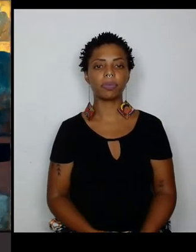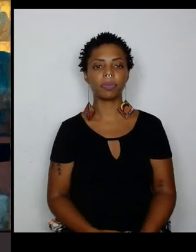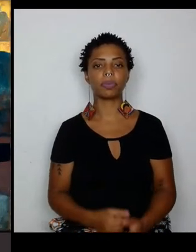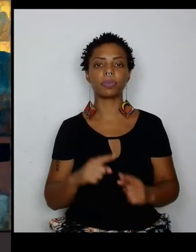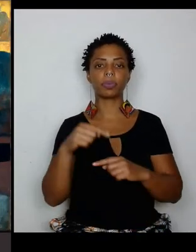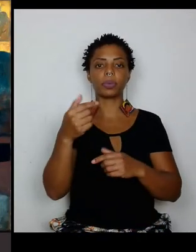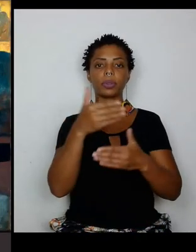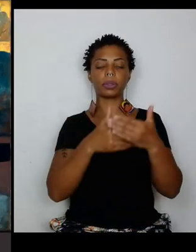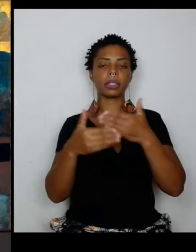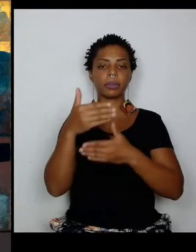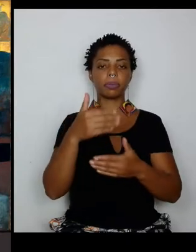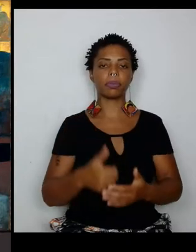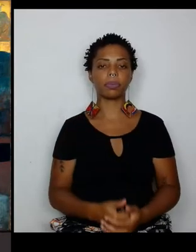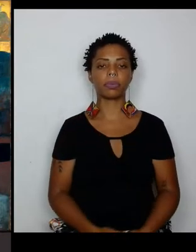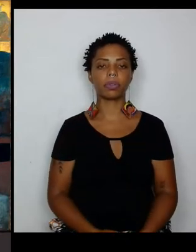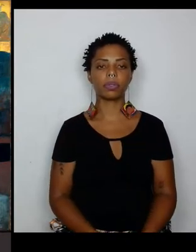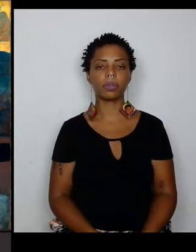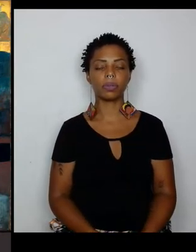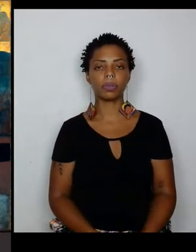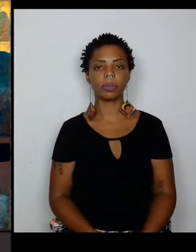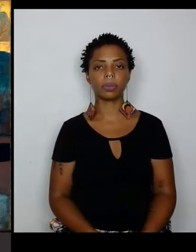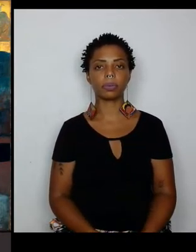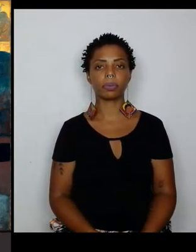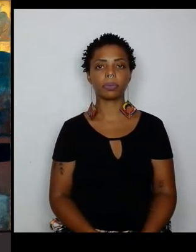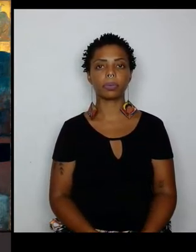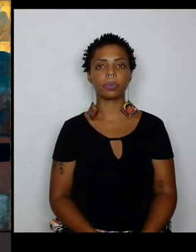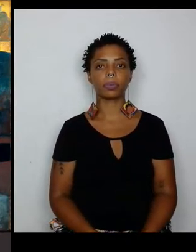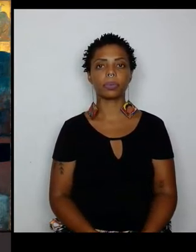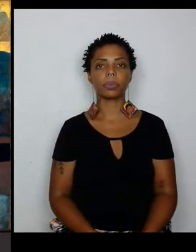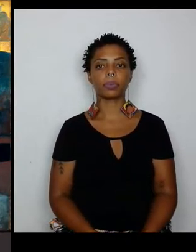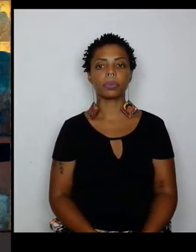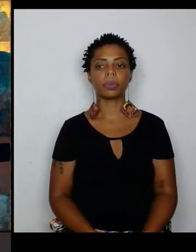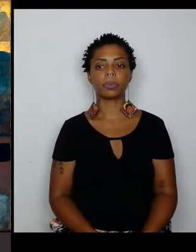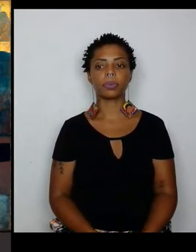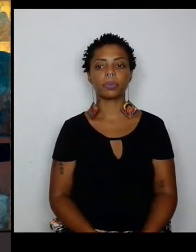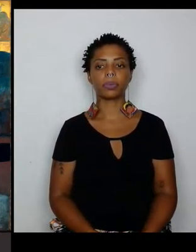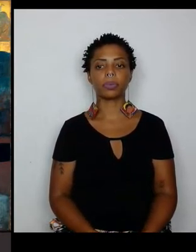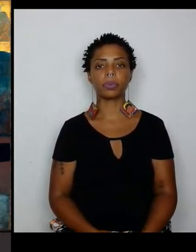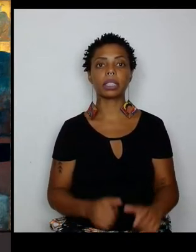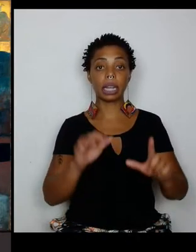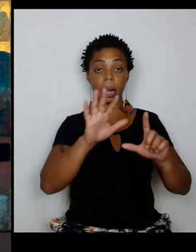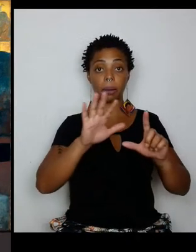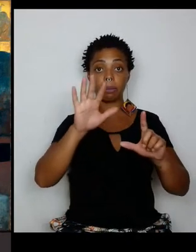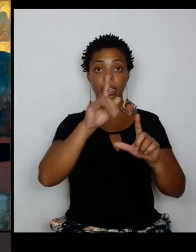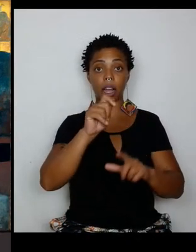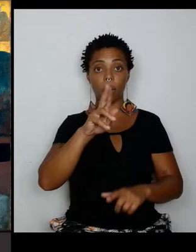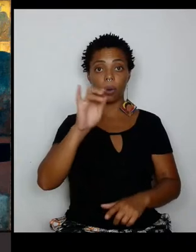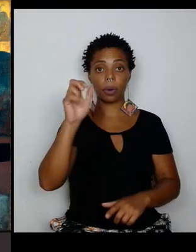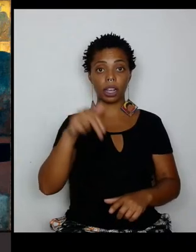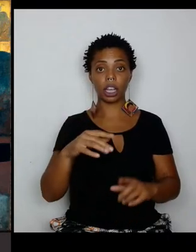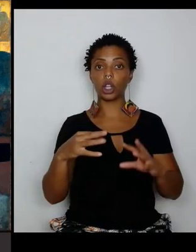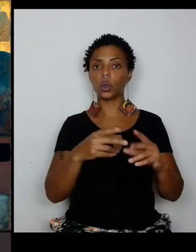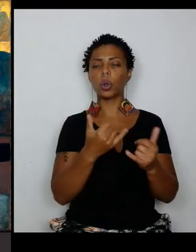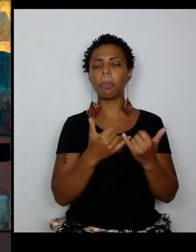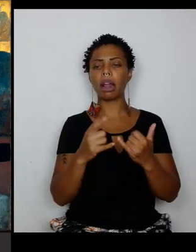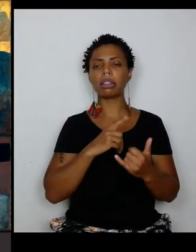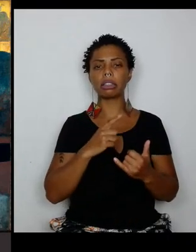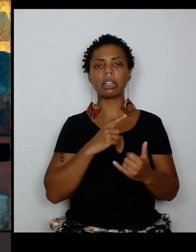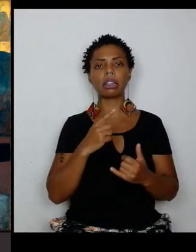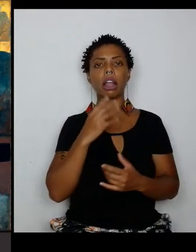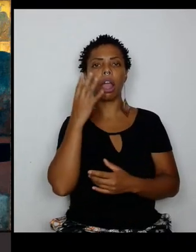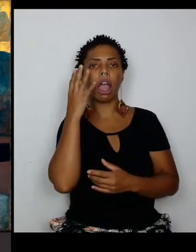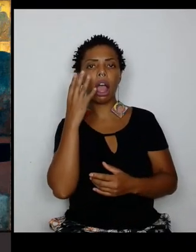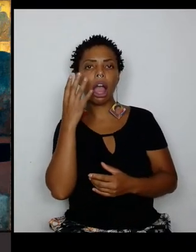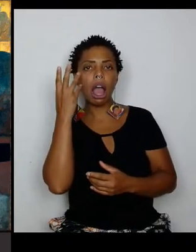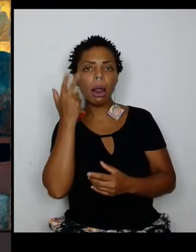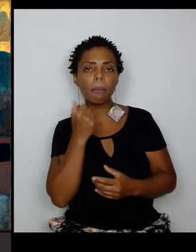everyone who go against landscape seems to have brought their pets there's two cats a dog a goat and a pair of geese one of which the white one at the lower